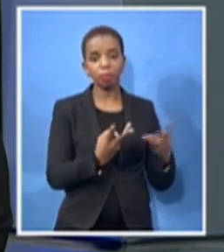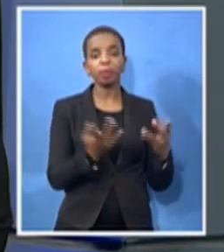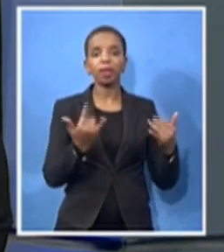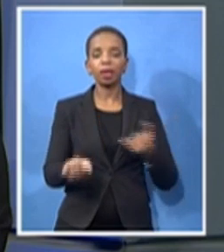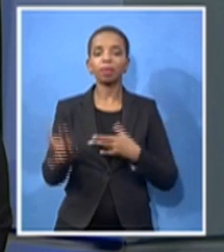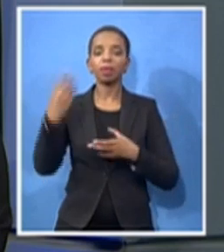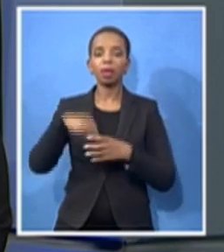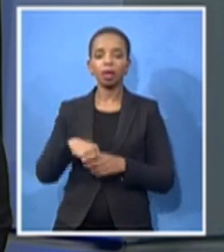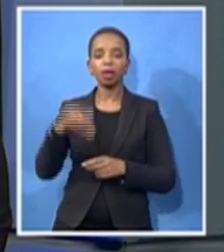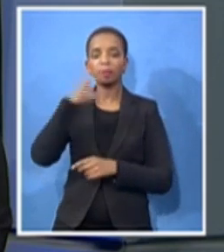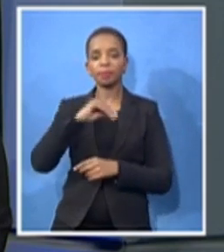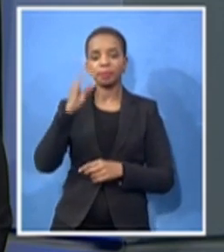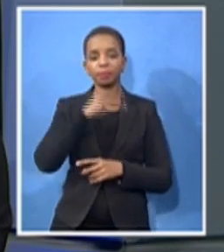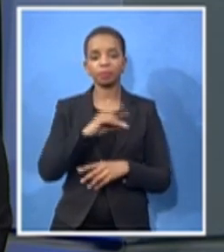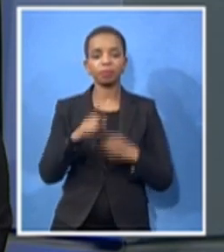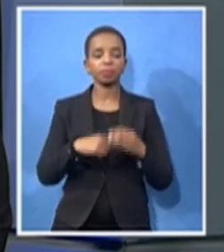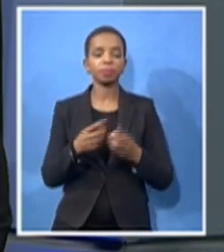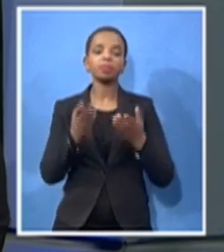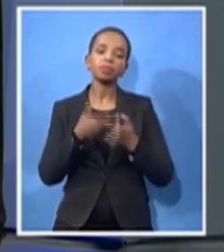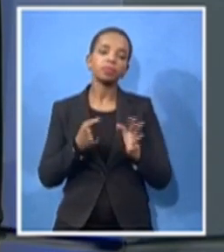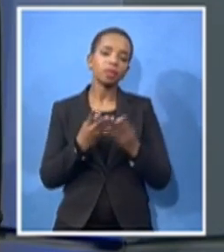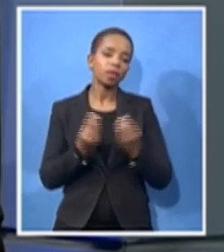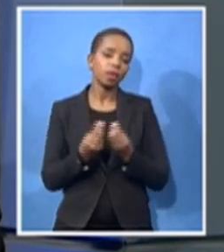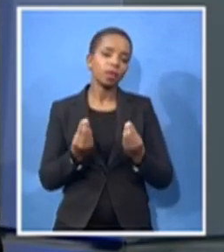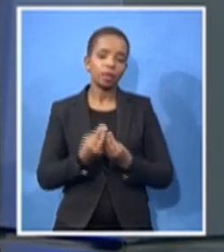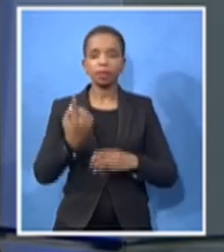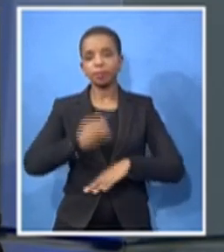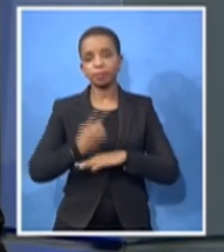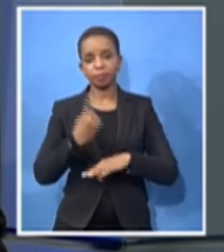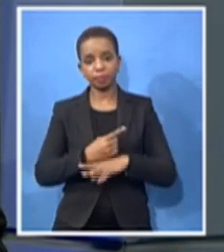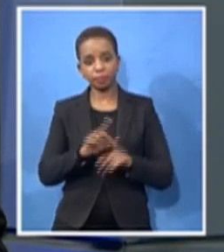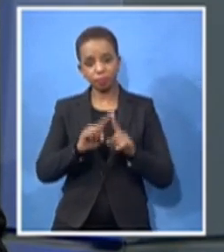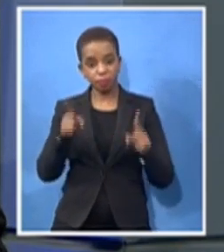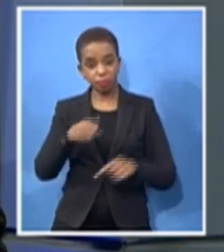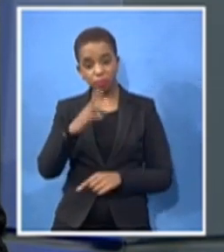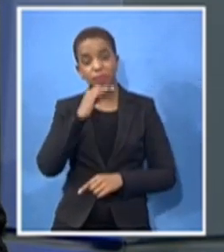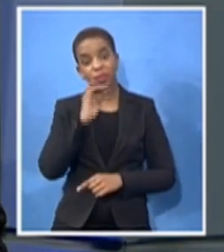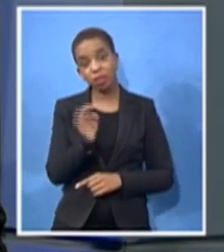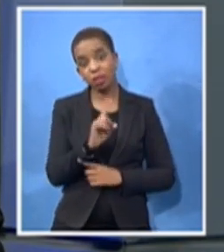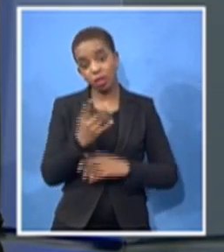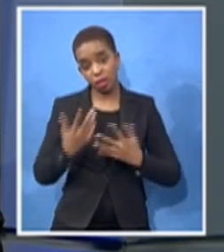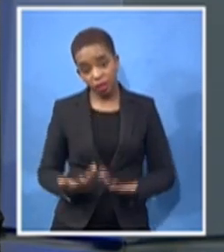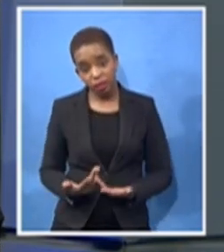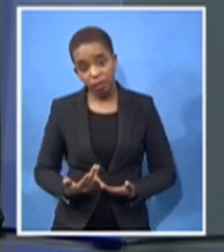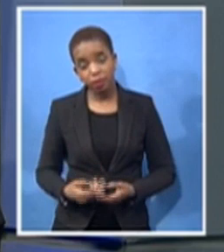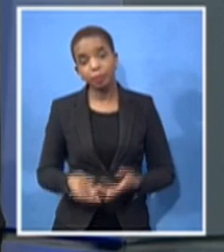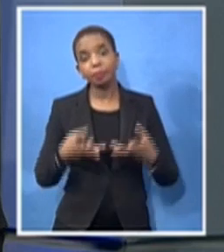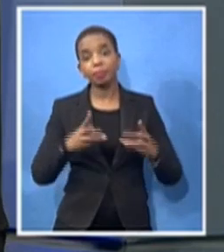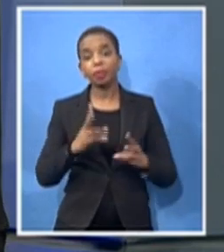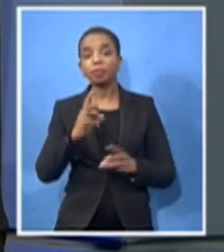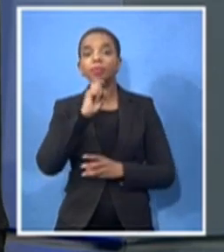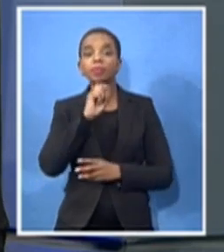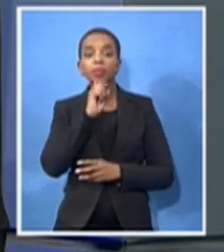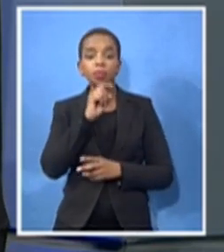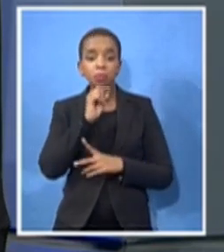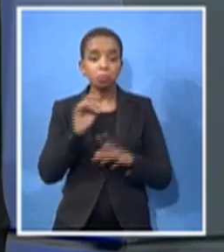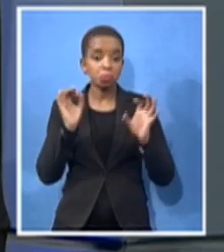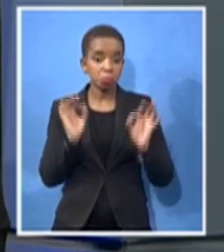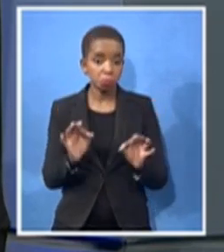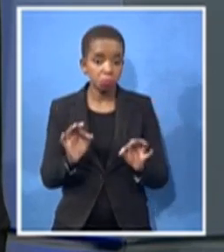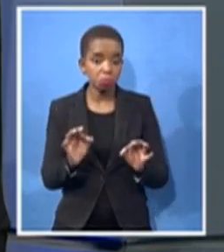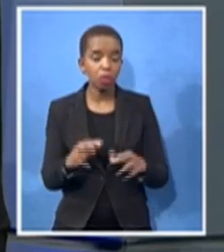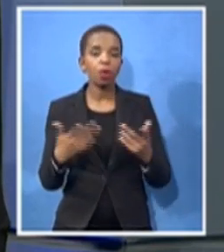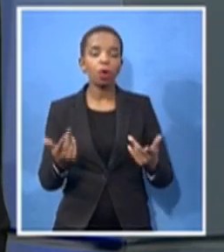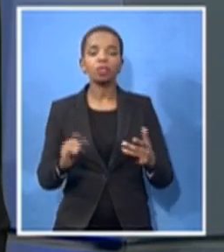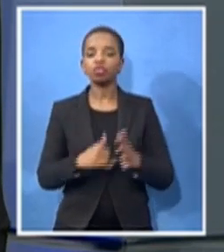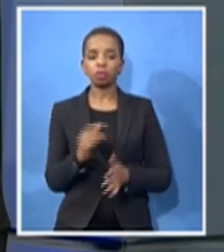using these terms the right way? Is it effective or needlessly scaring people? Also, understanding home hygiene helps